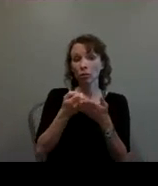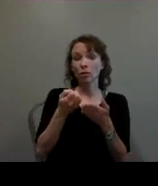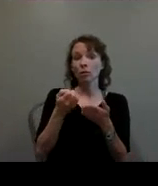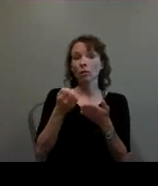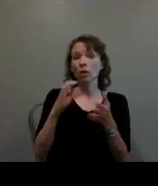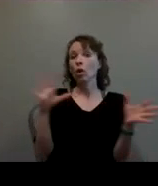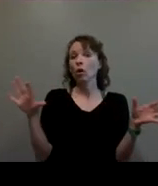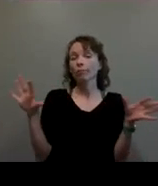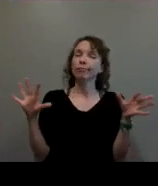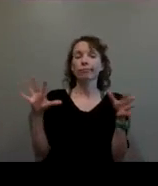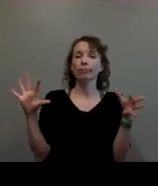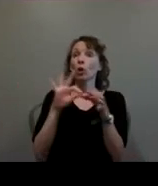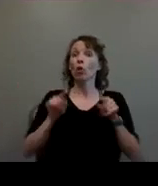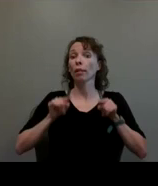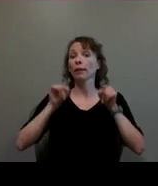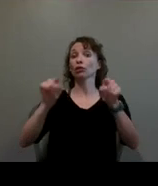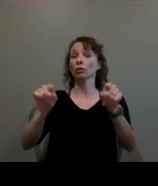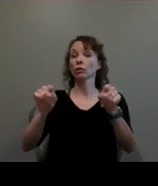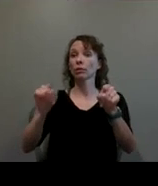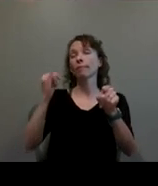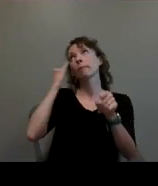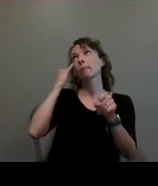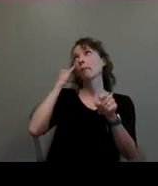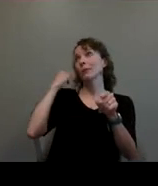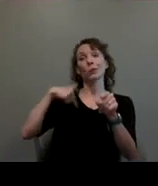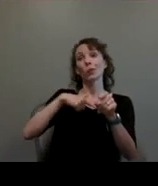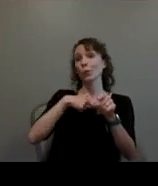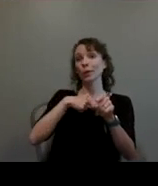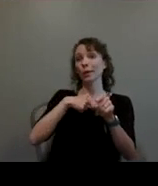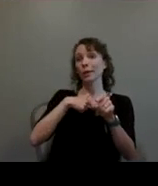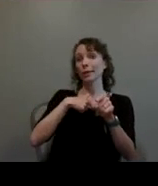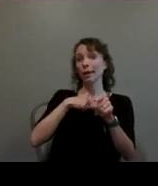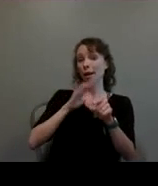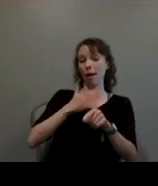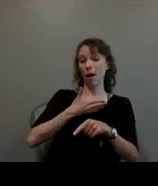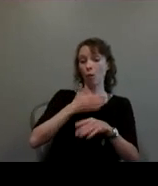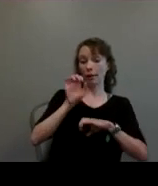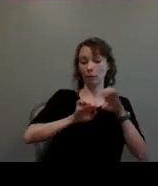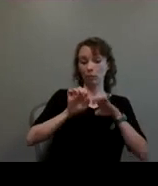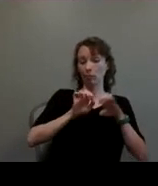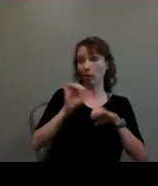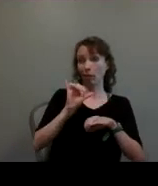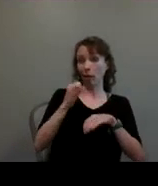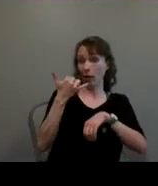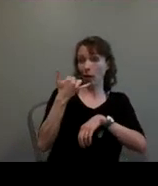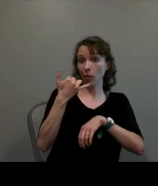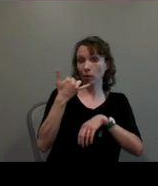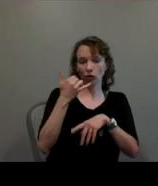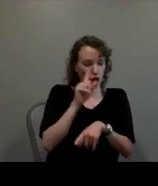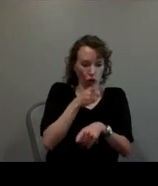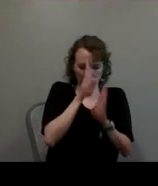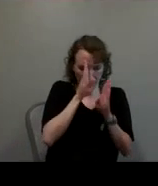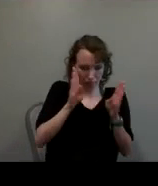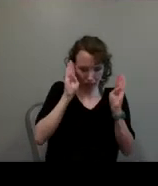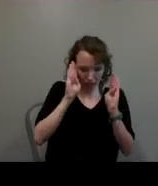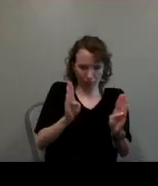you just did an experiment like we did for antibodies, so you're in this very, very low N,